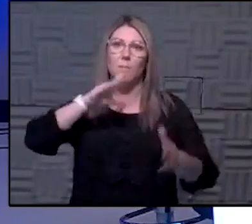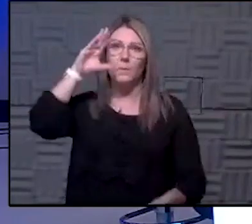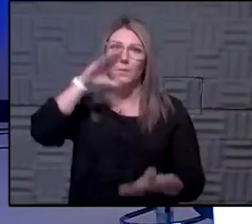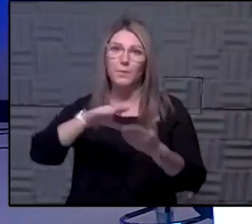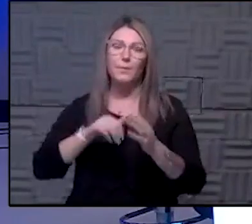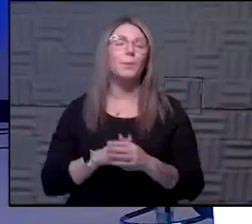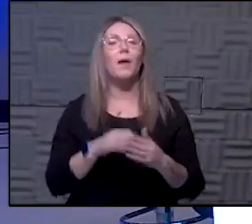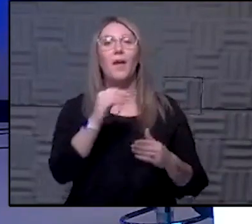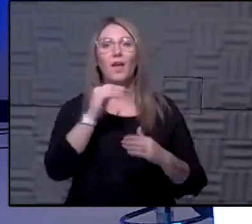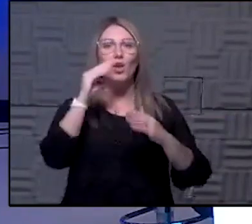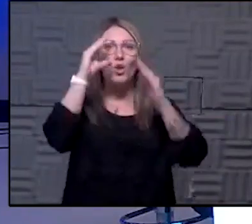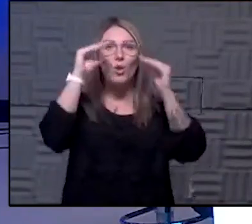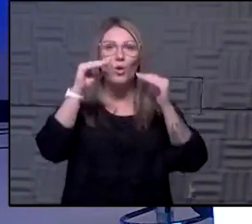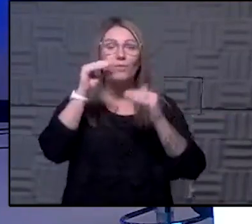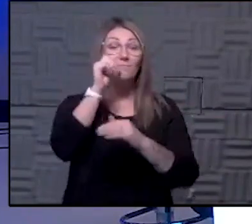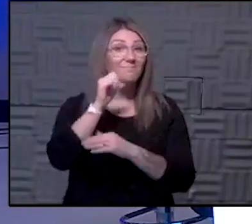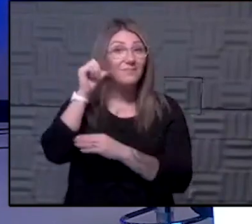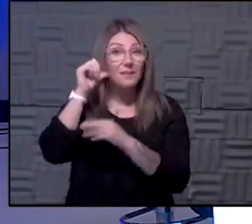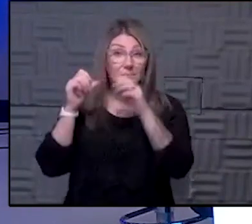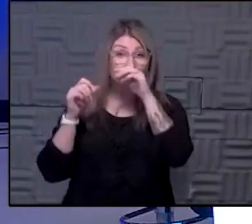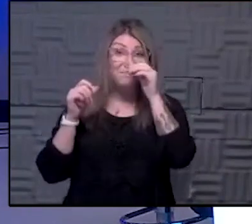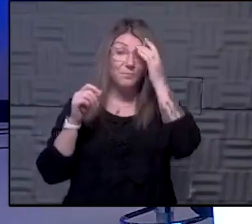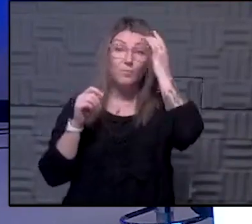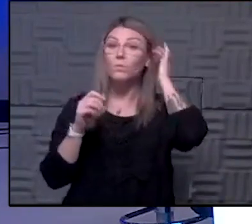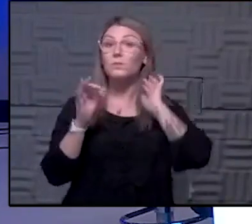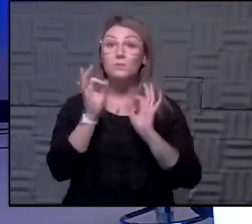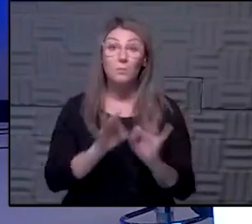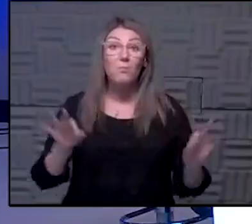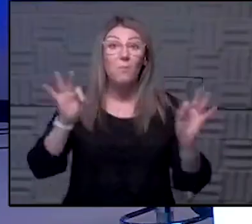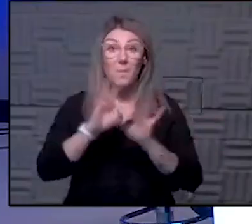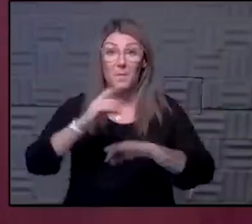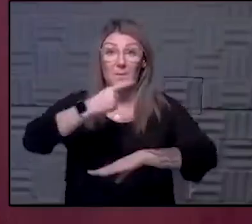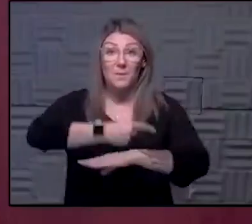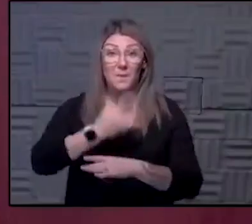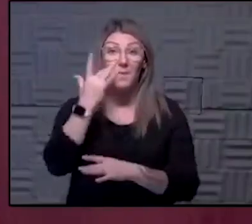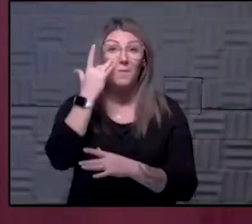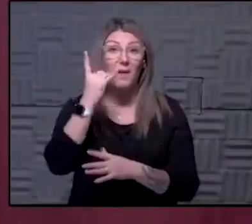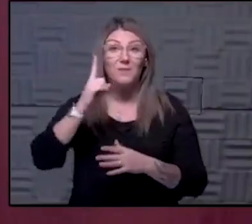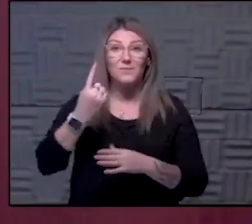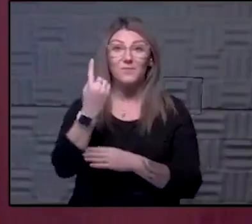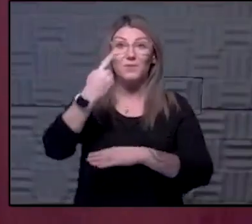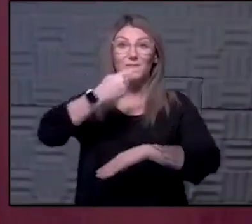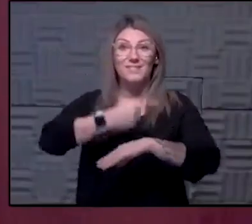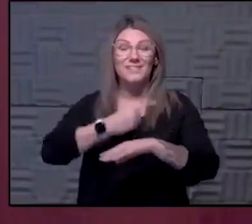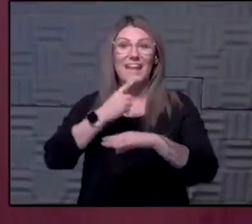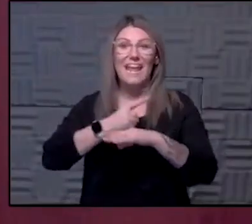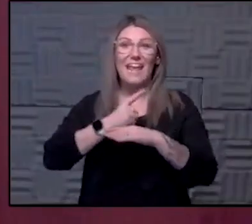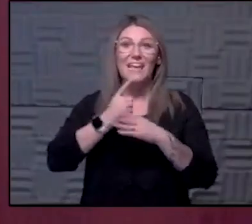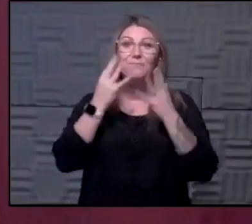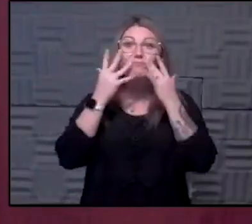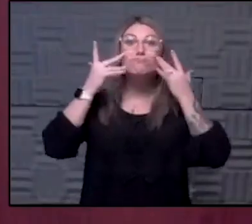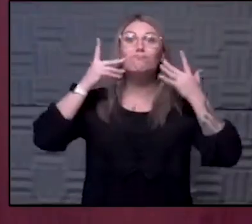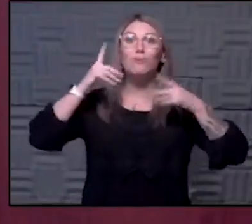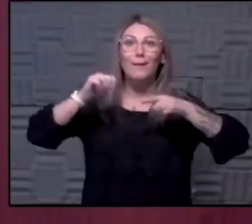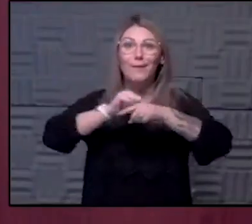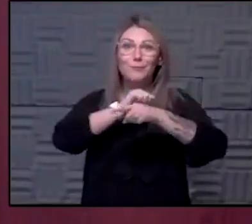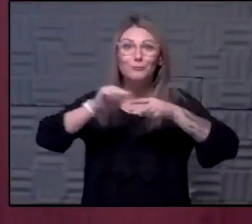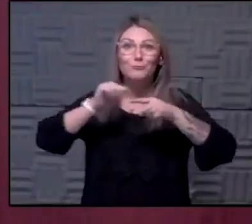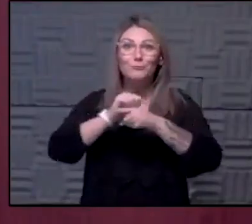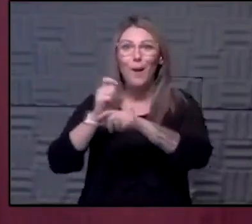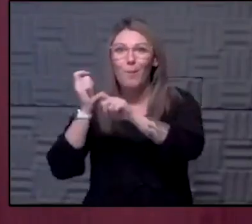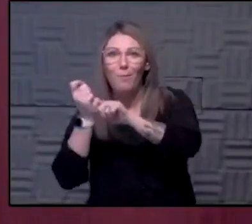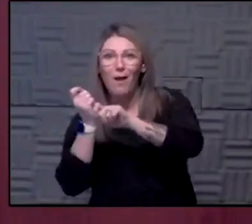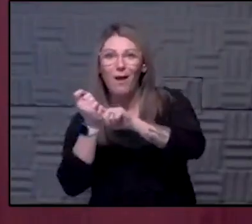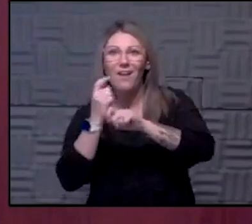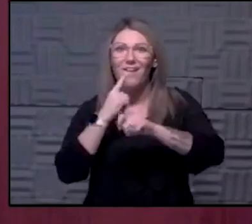on a hopeful note, though, yesterday was an important day because it was the first day of spring training baseball. And so I was trying to do a